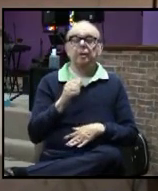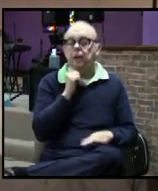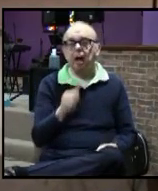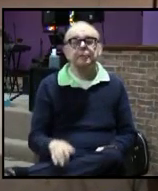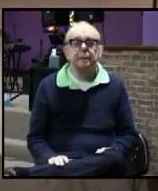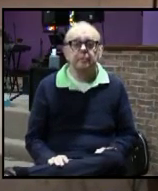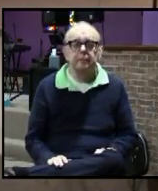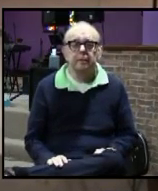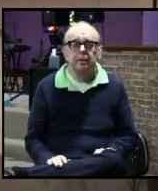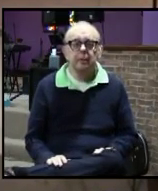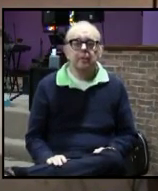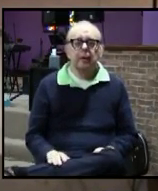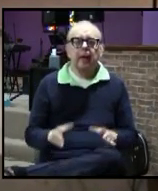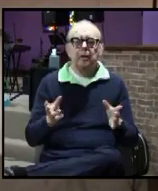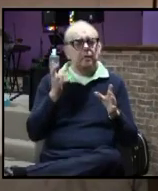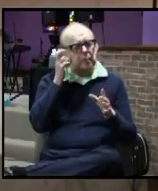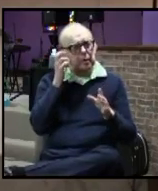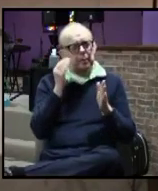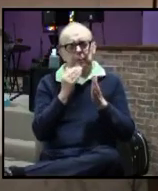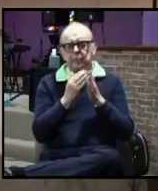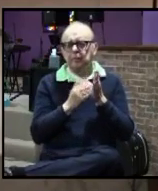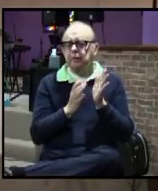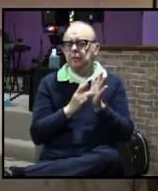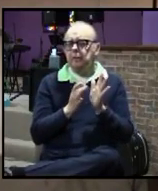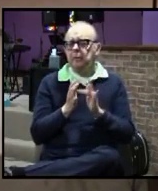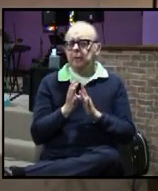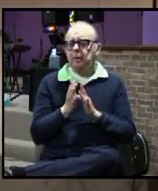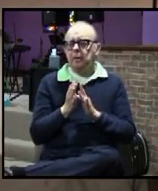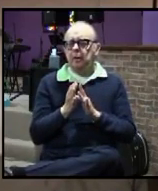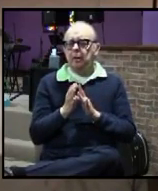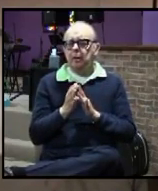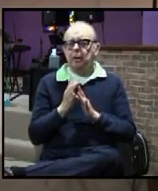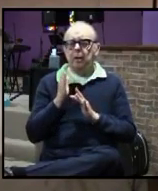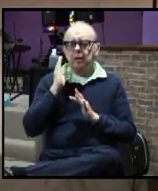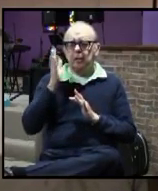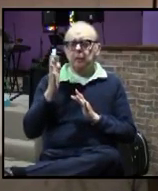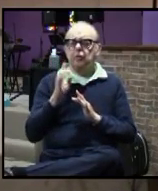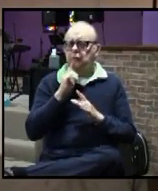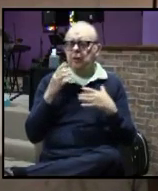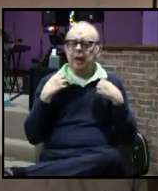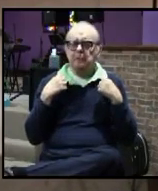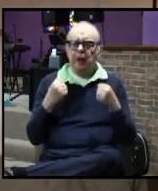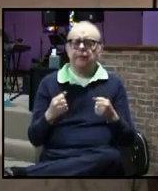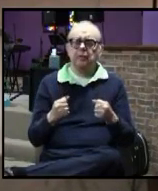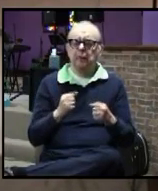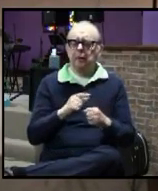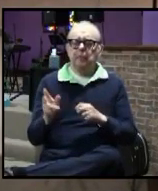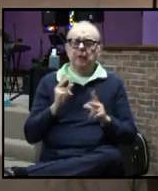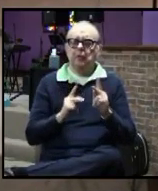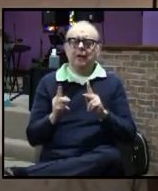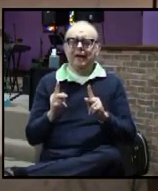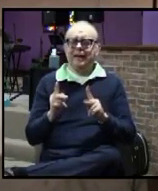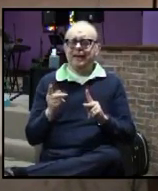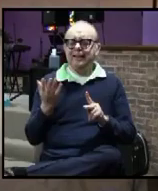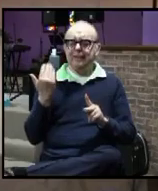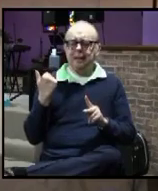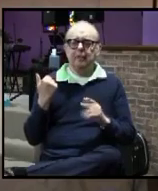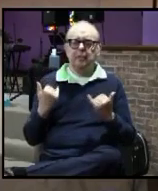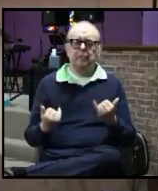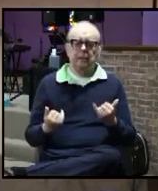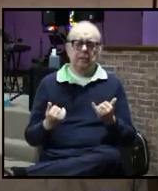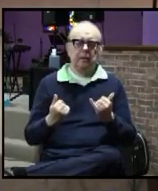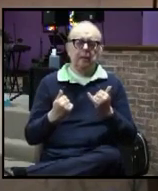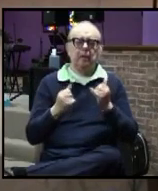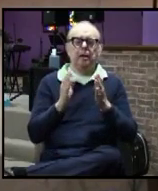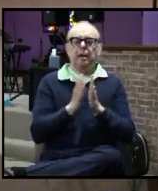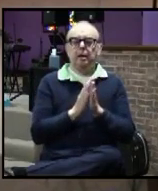not. And I want you to listen to the message of Jesus and hear what he says, because it's so powerful for them and for us today. So let's read in